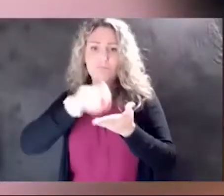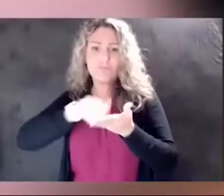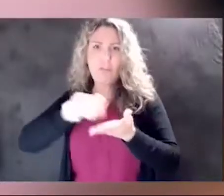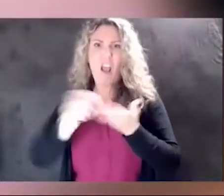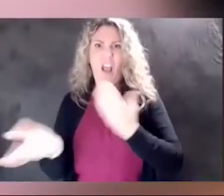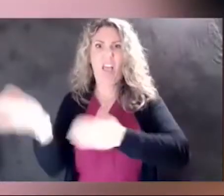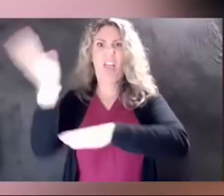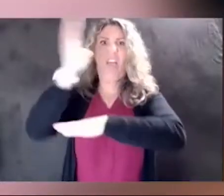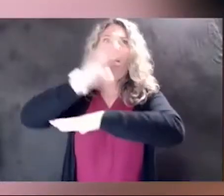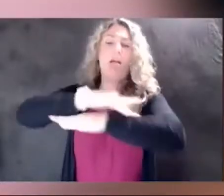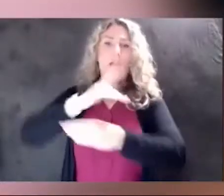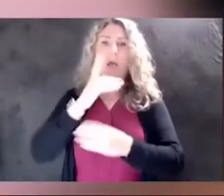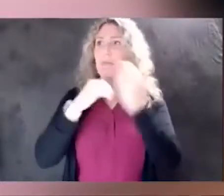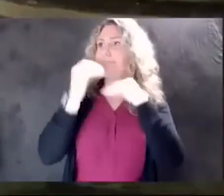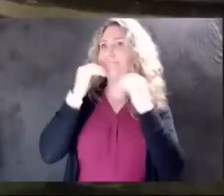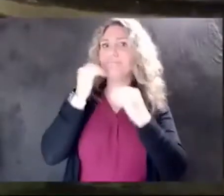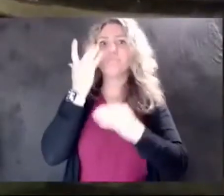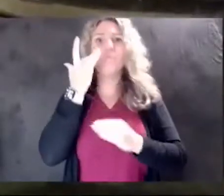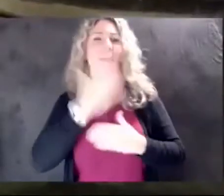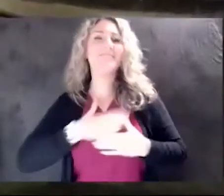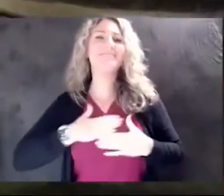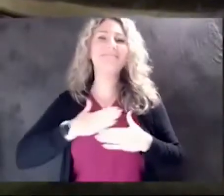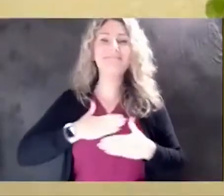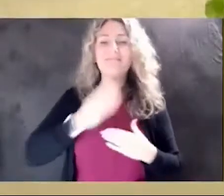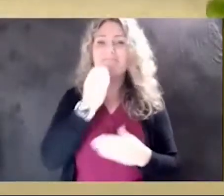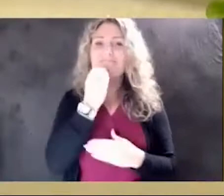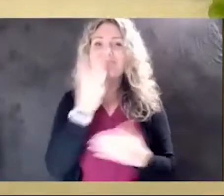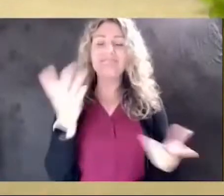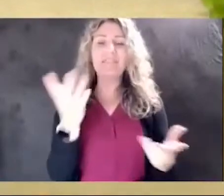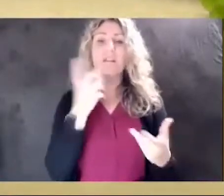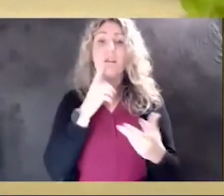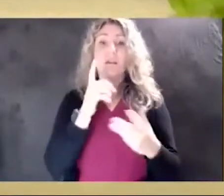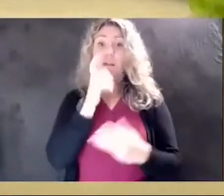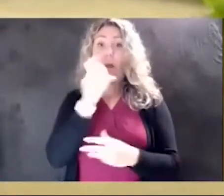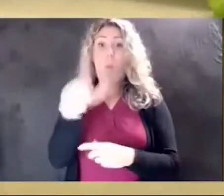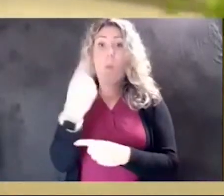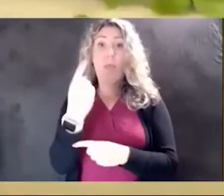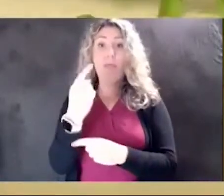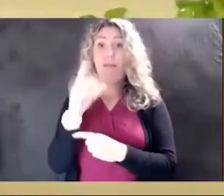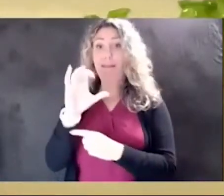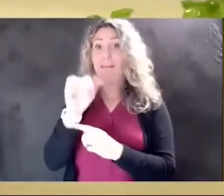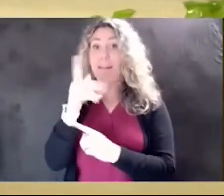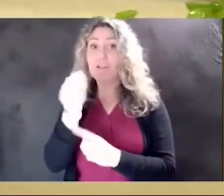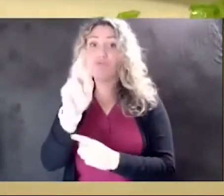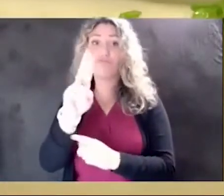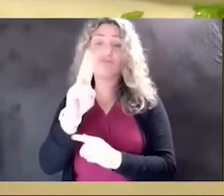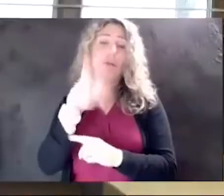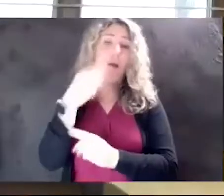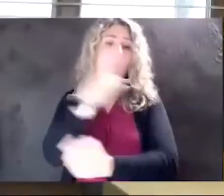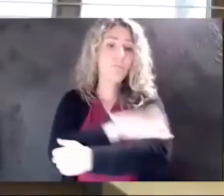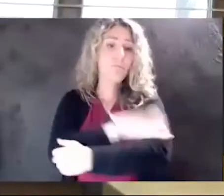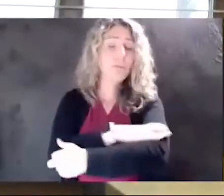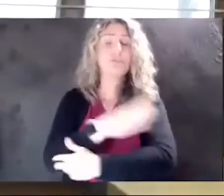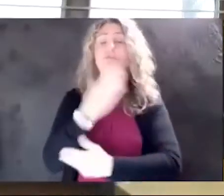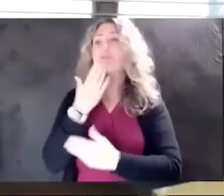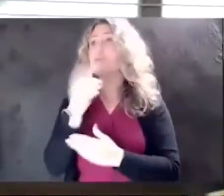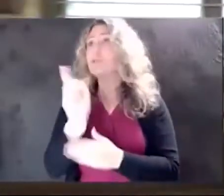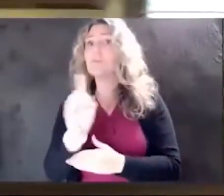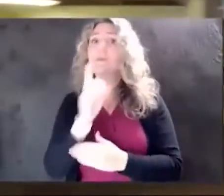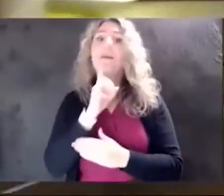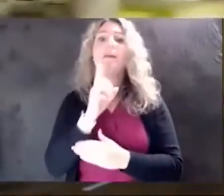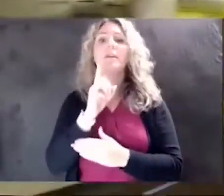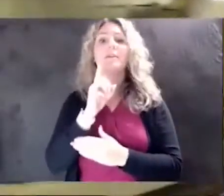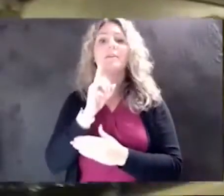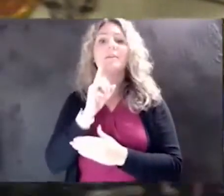just ate because I enjoyed eating. And not just cancer, high blood pressure, diabetes, and the nutritionist at the University of Kansas Health